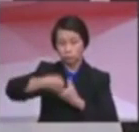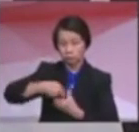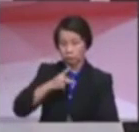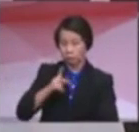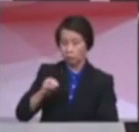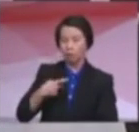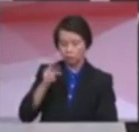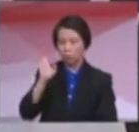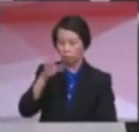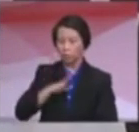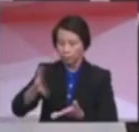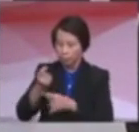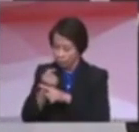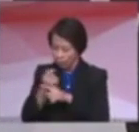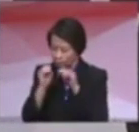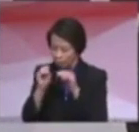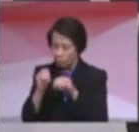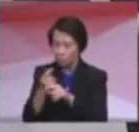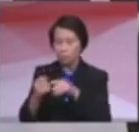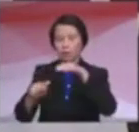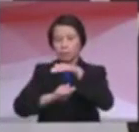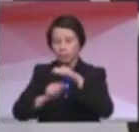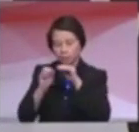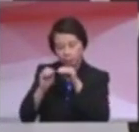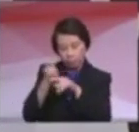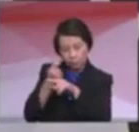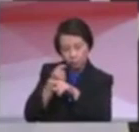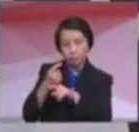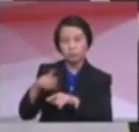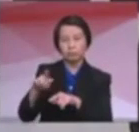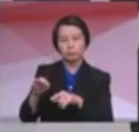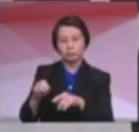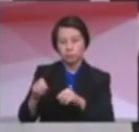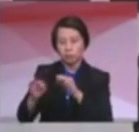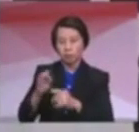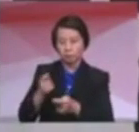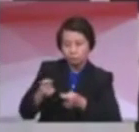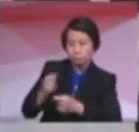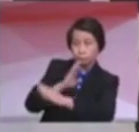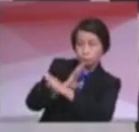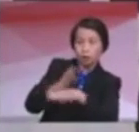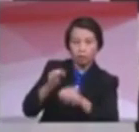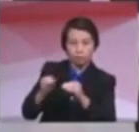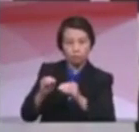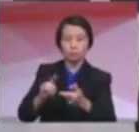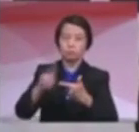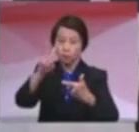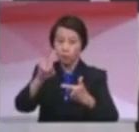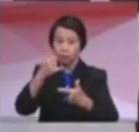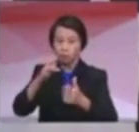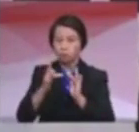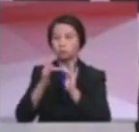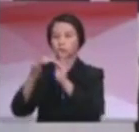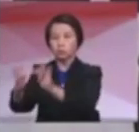so we will give them the training, the basic training in terms of infection control and etc. Second, in terms of